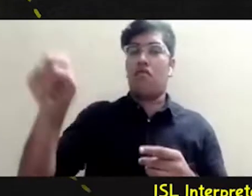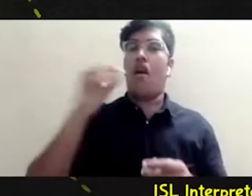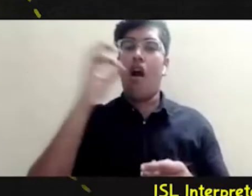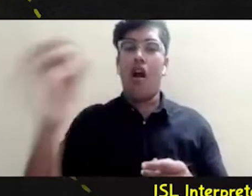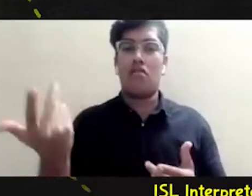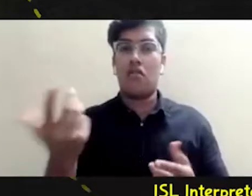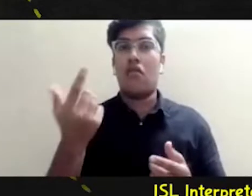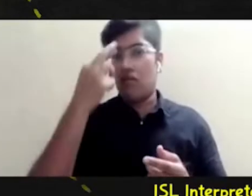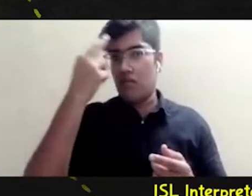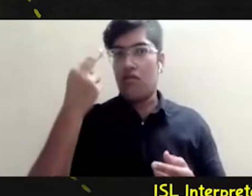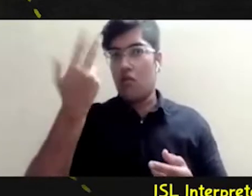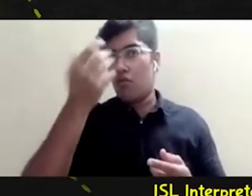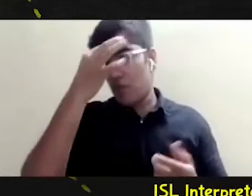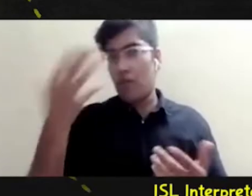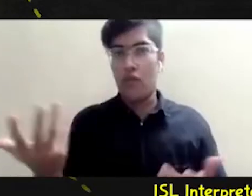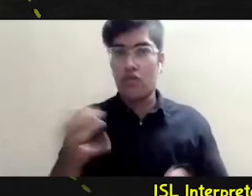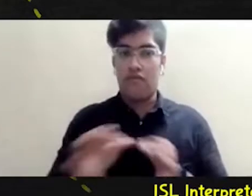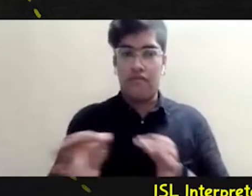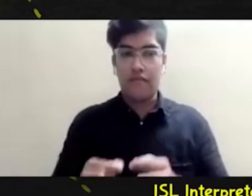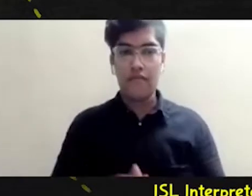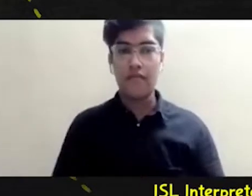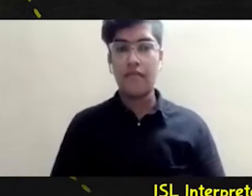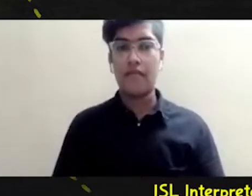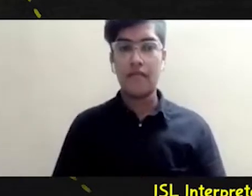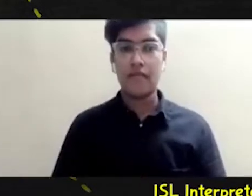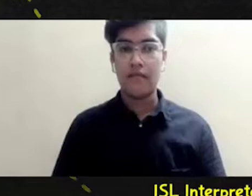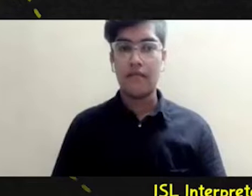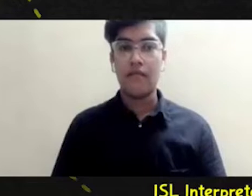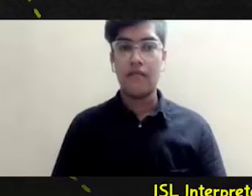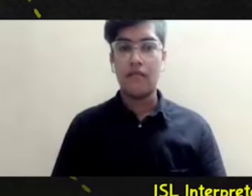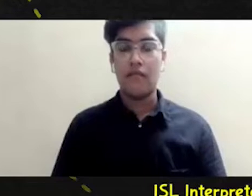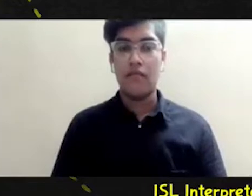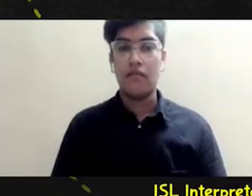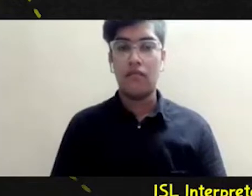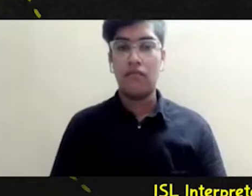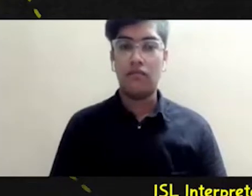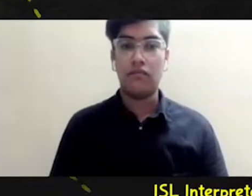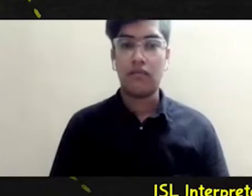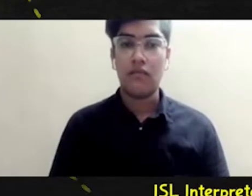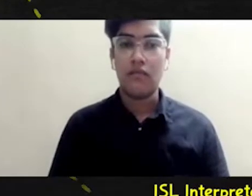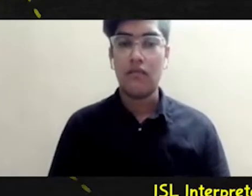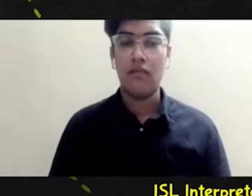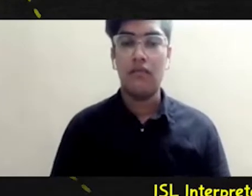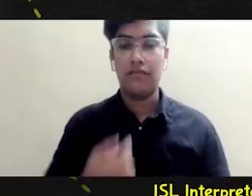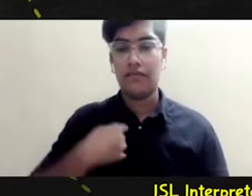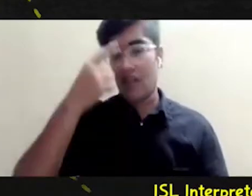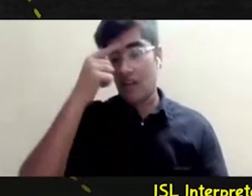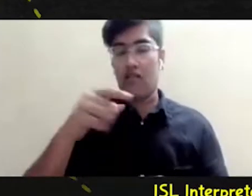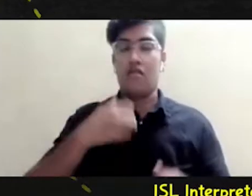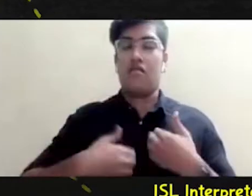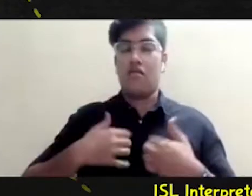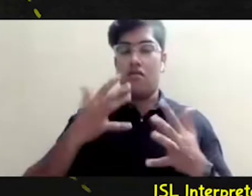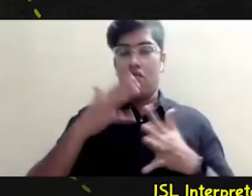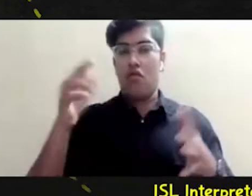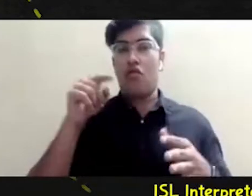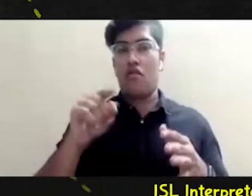their lives, and what are those accountability where you need to just understand. I think there's very interesting